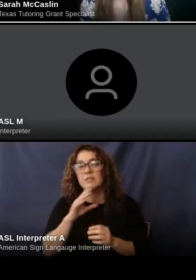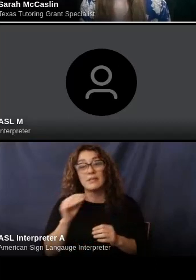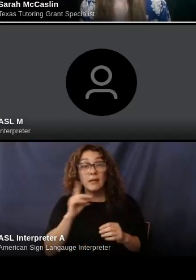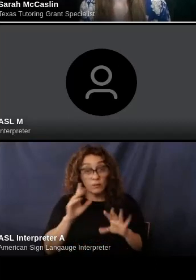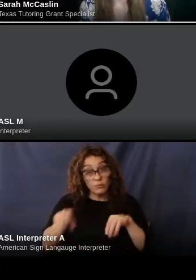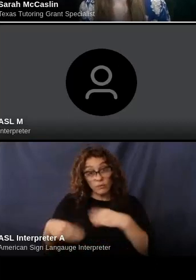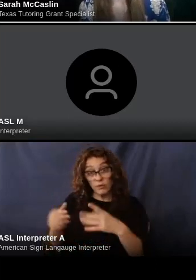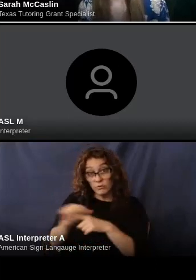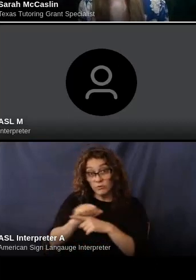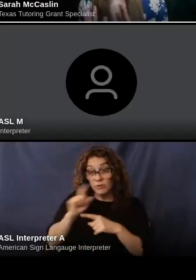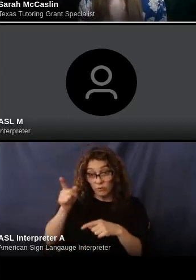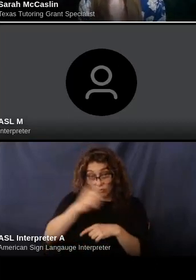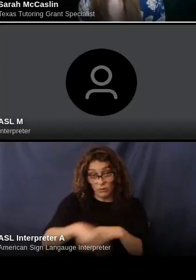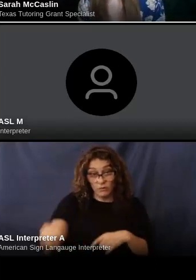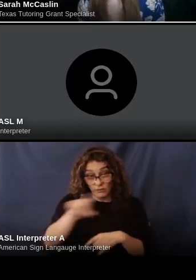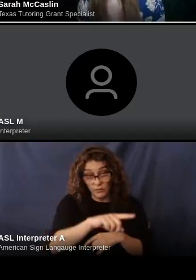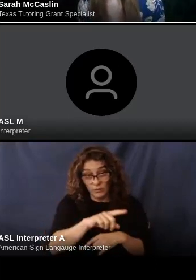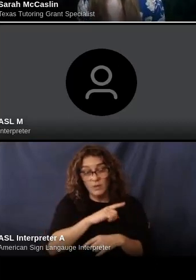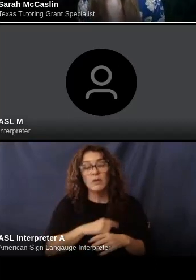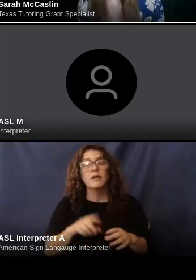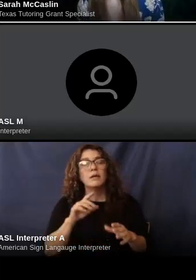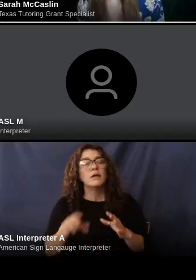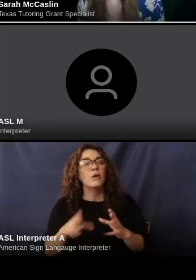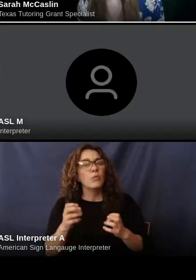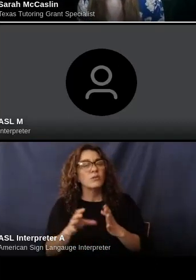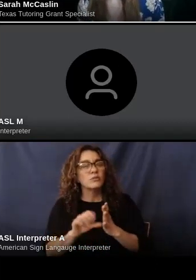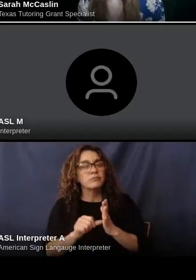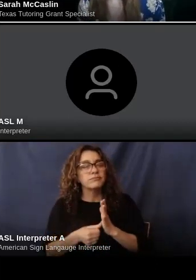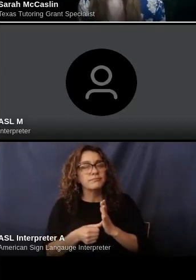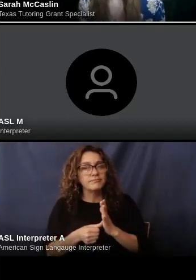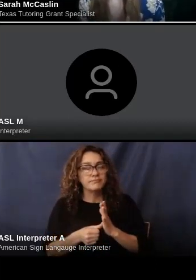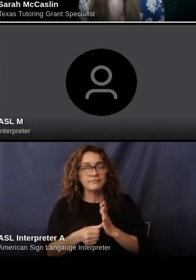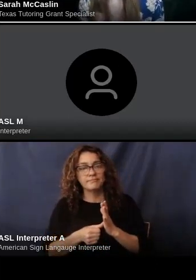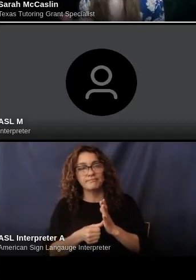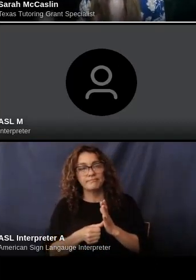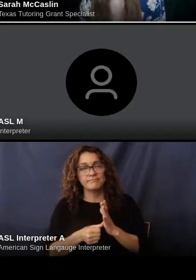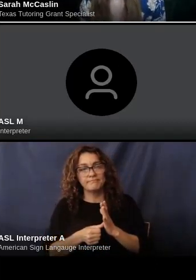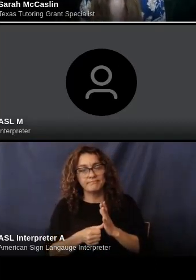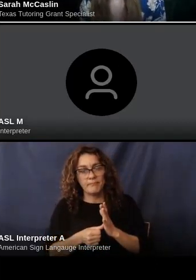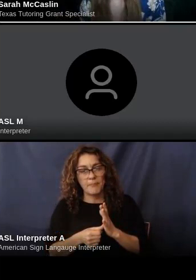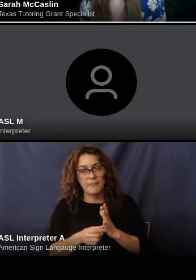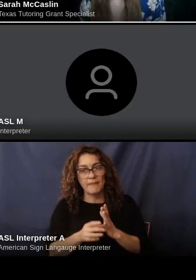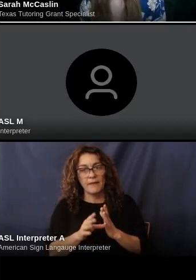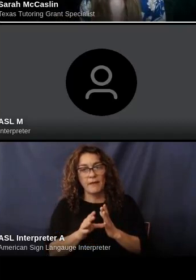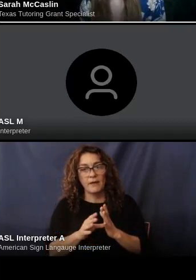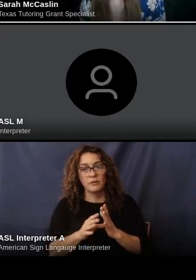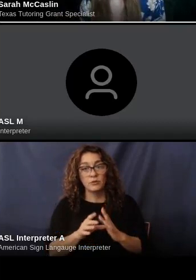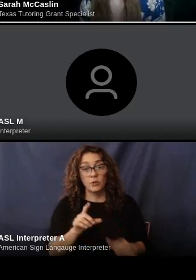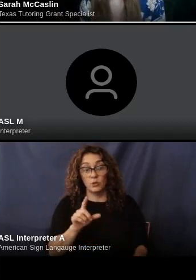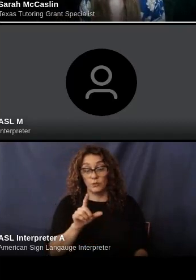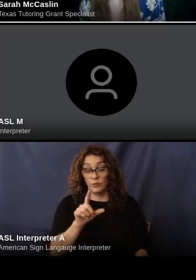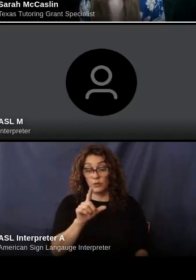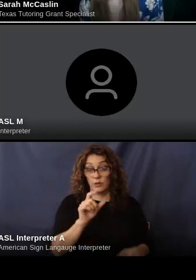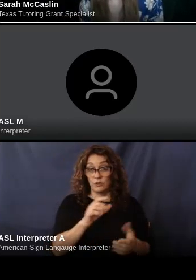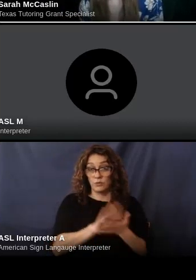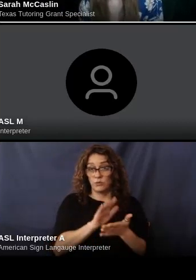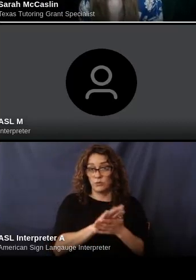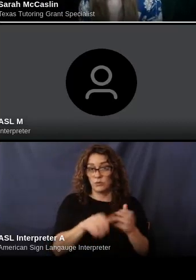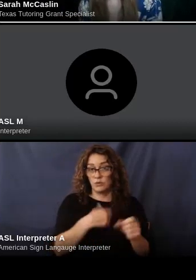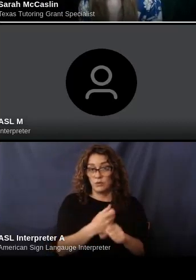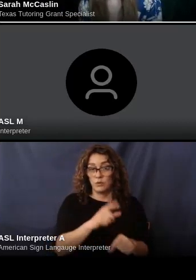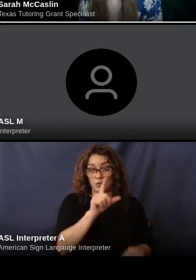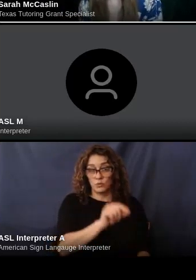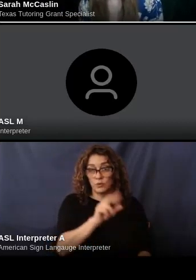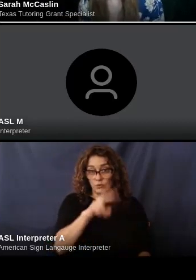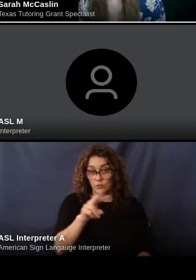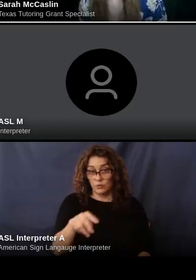platforms. Again, one little note here that I want to mention is that beyond the 22-23 school year, because there is no